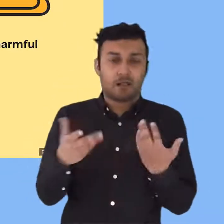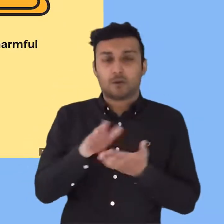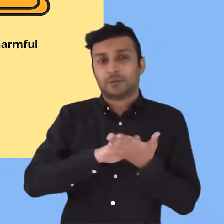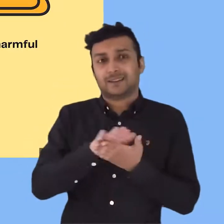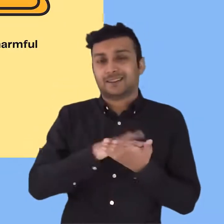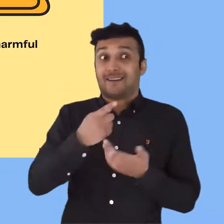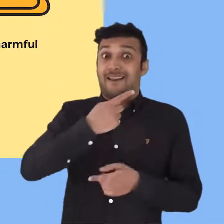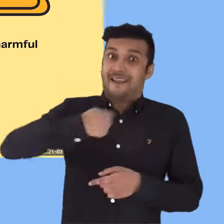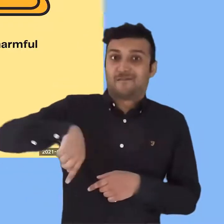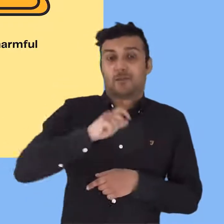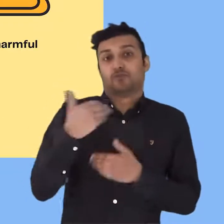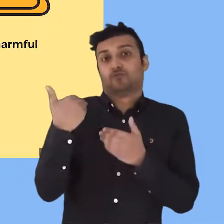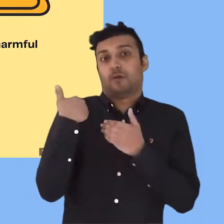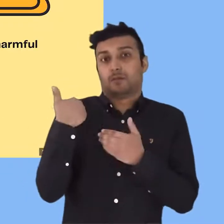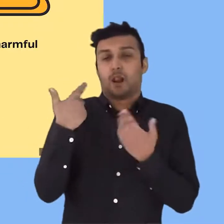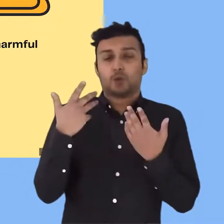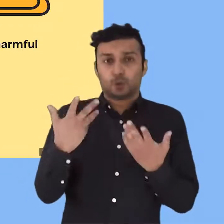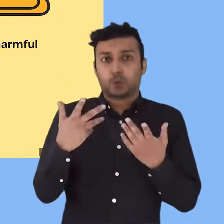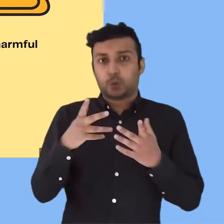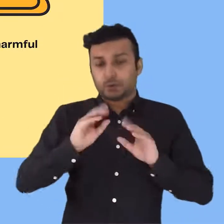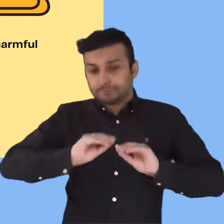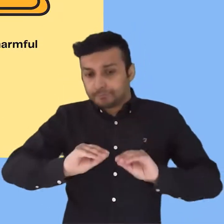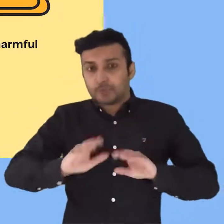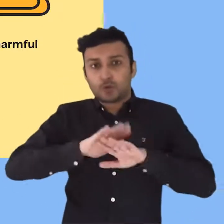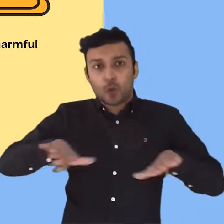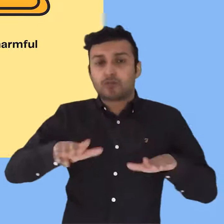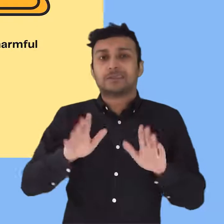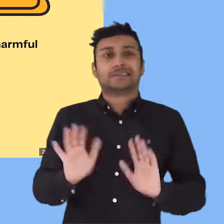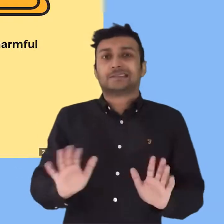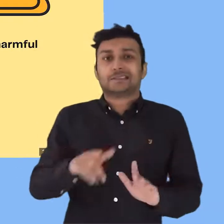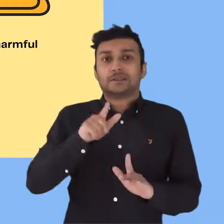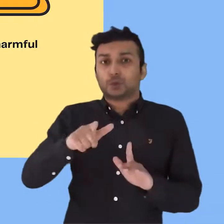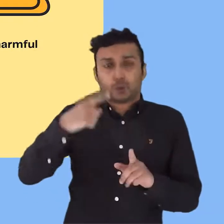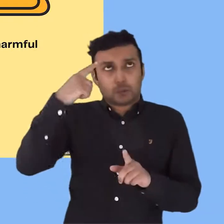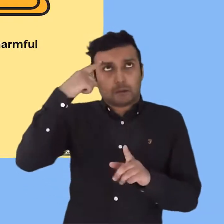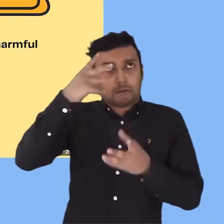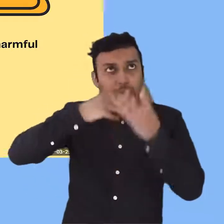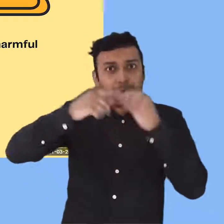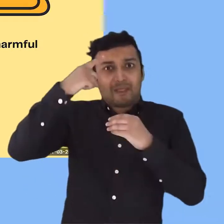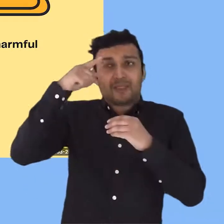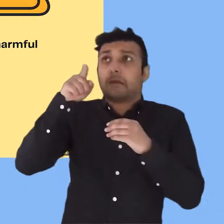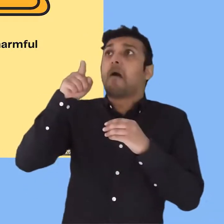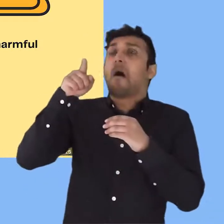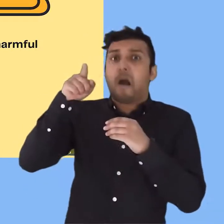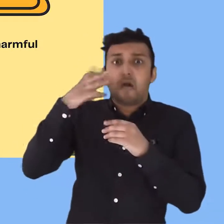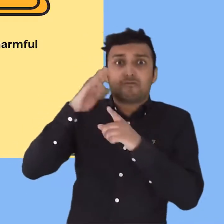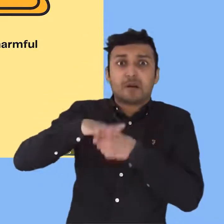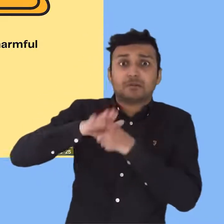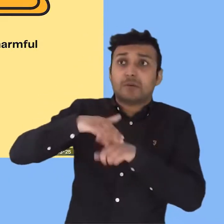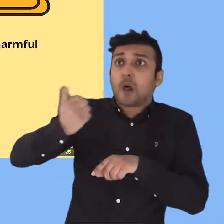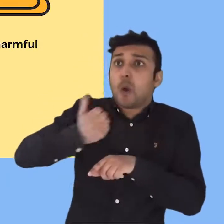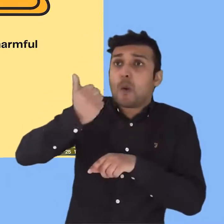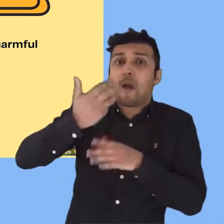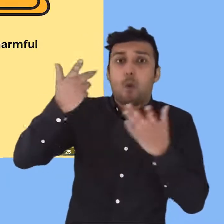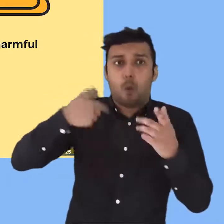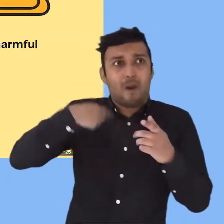children from developing racist thoughts and behaviors and values which uphold white supremacy. If we